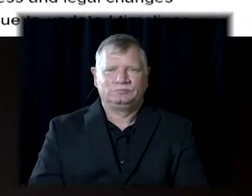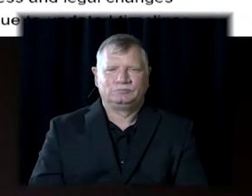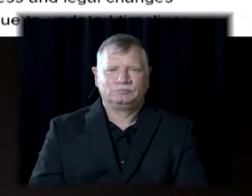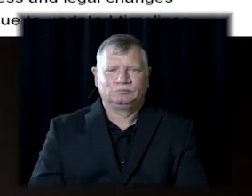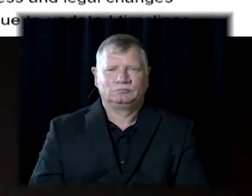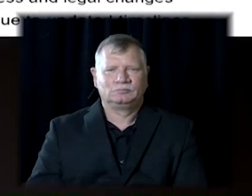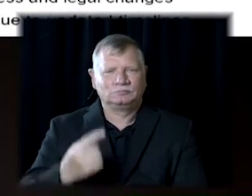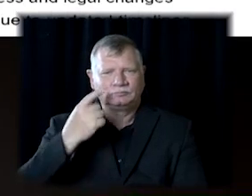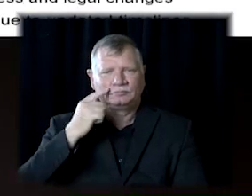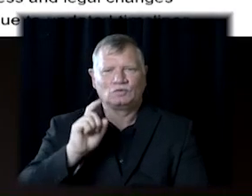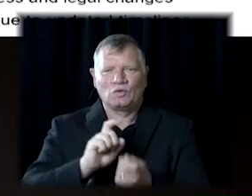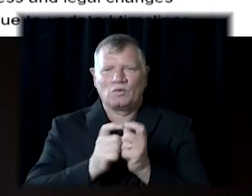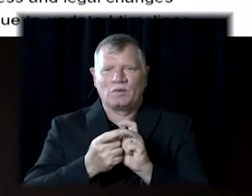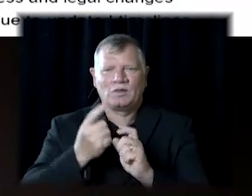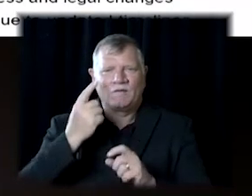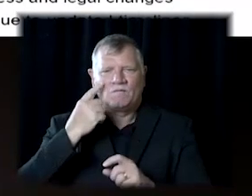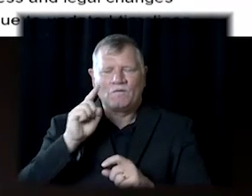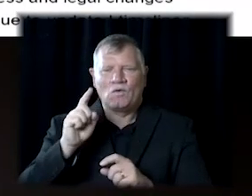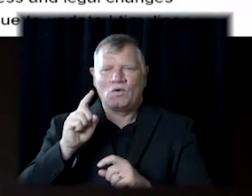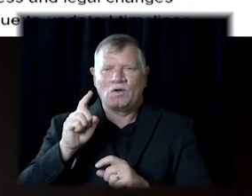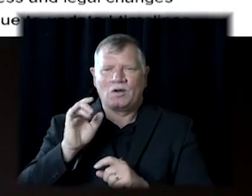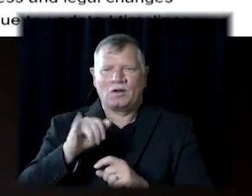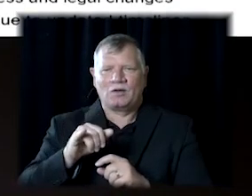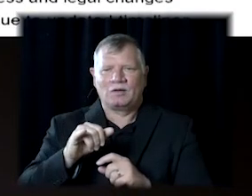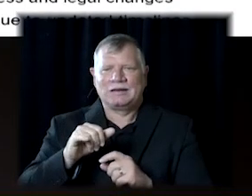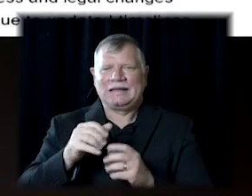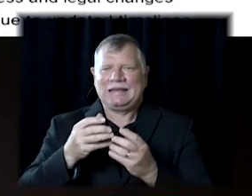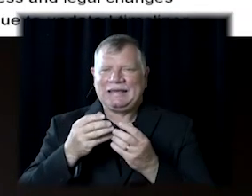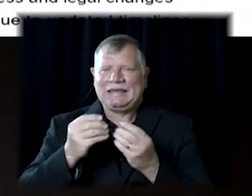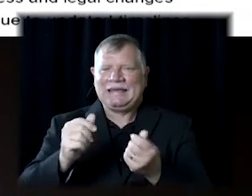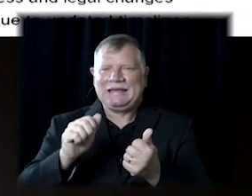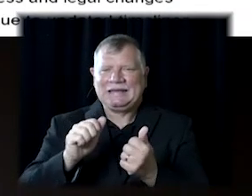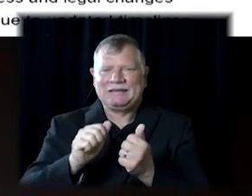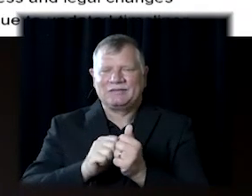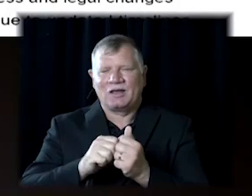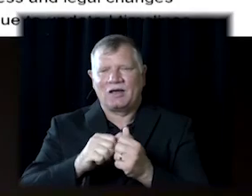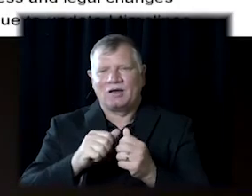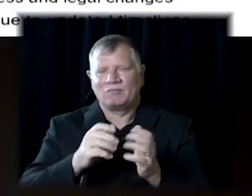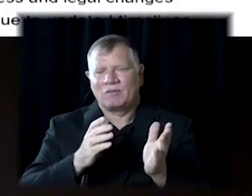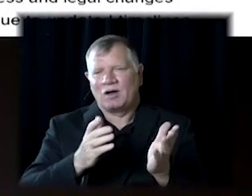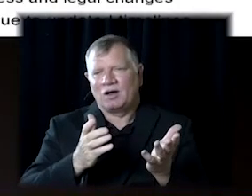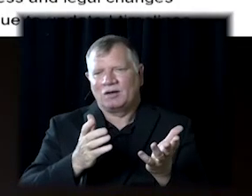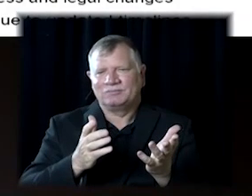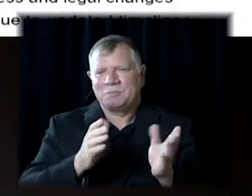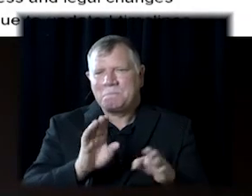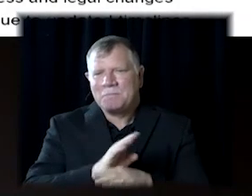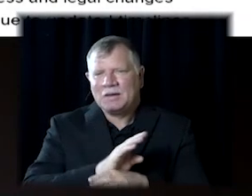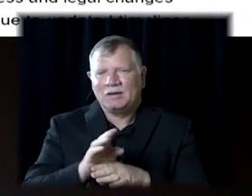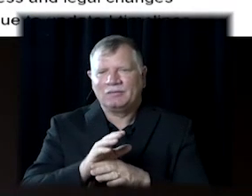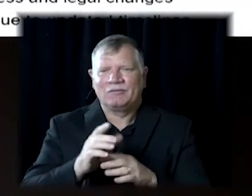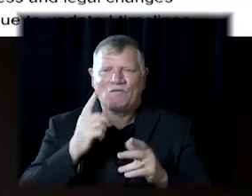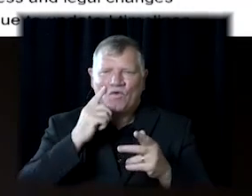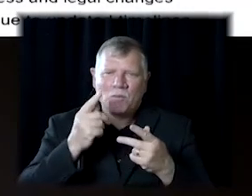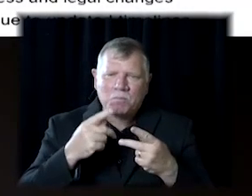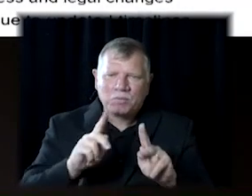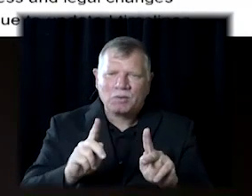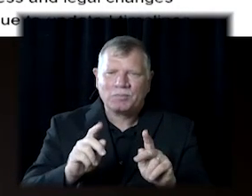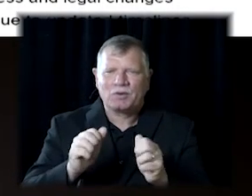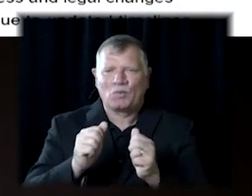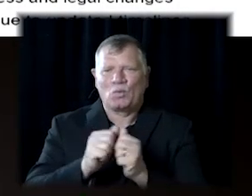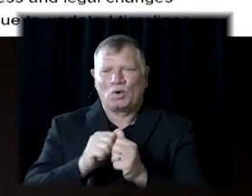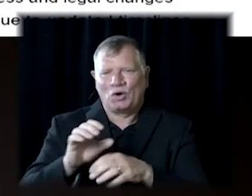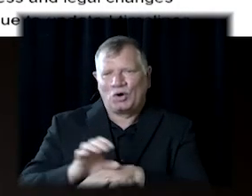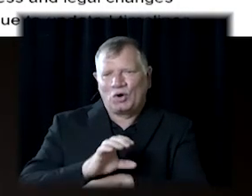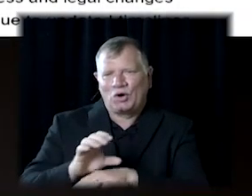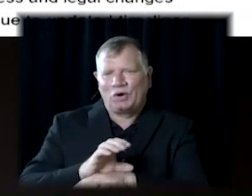to date on the reforms that move the needle within ease of doing business, namely process redesign within permitting, digitization to